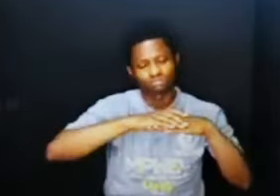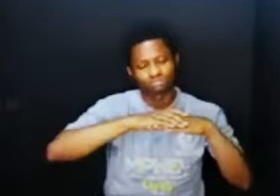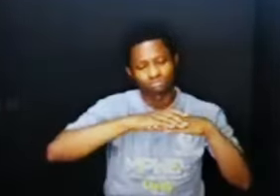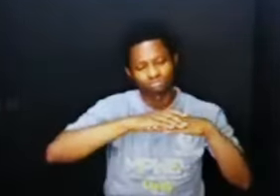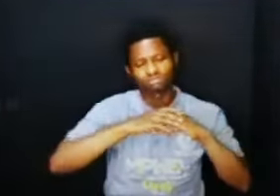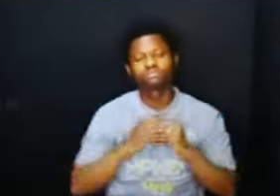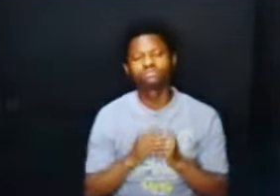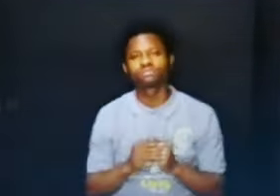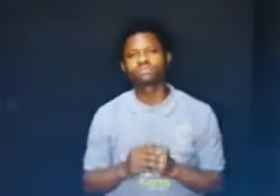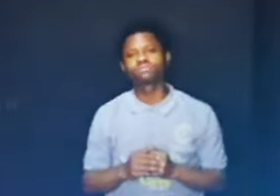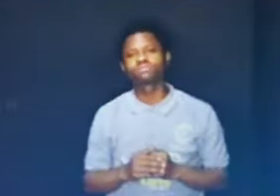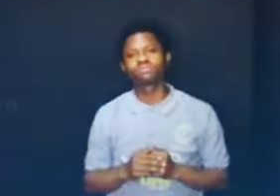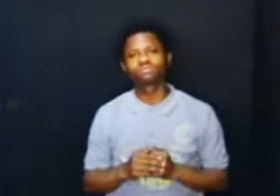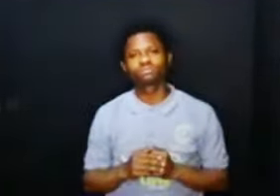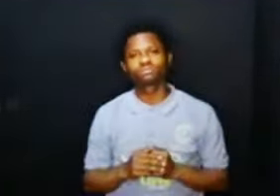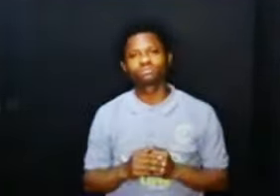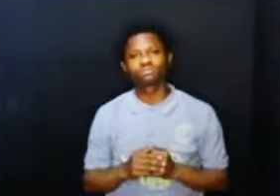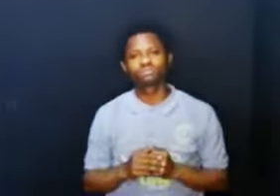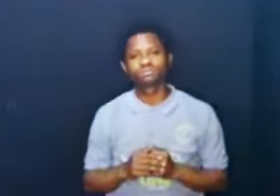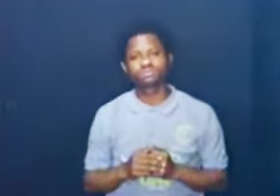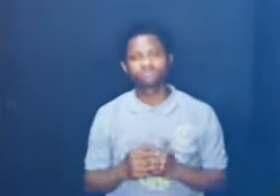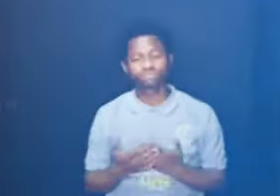Unless your